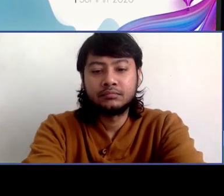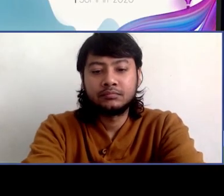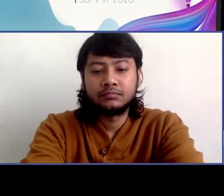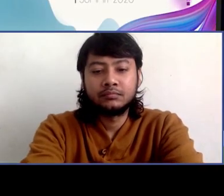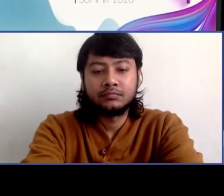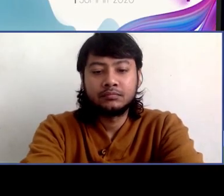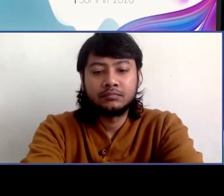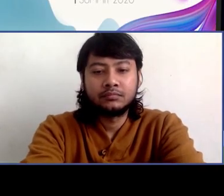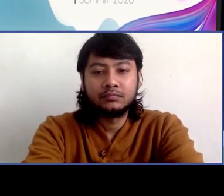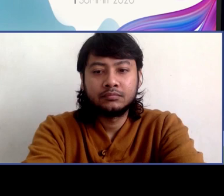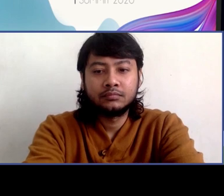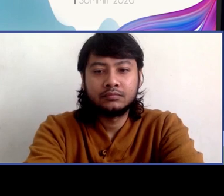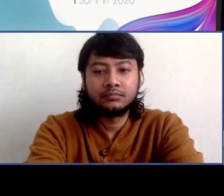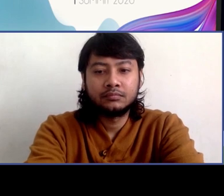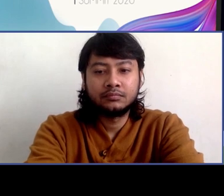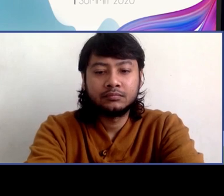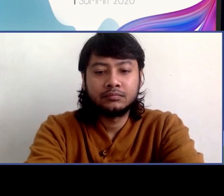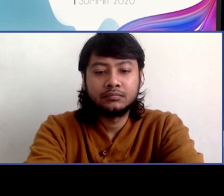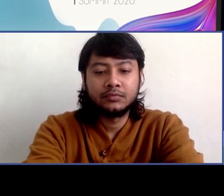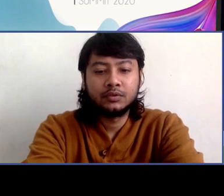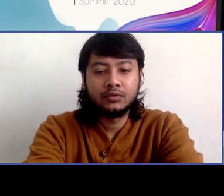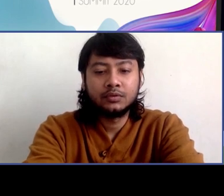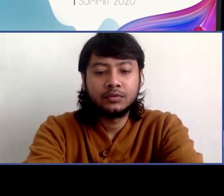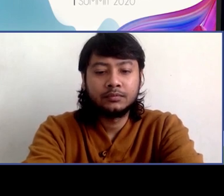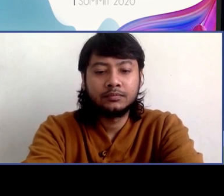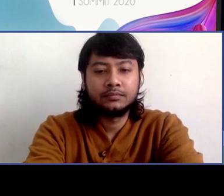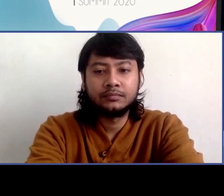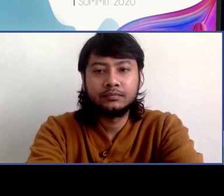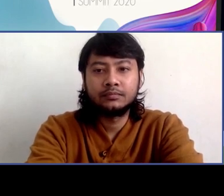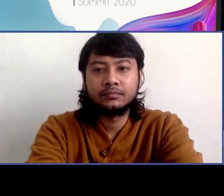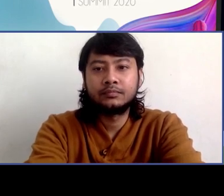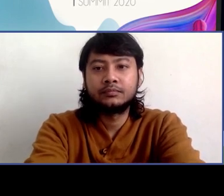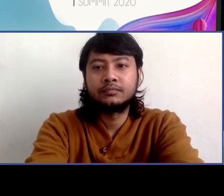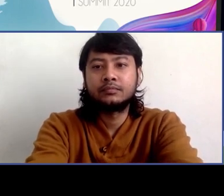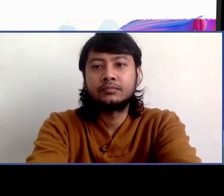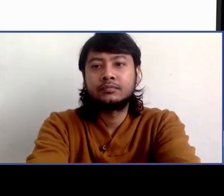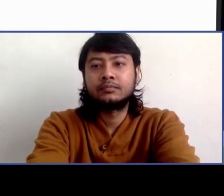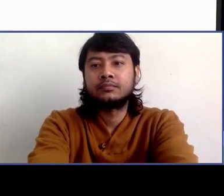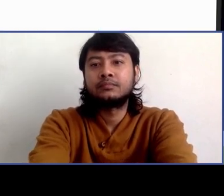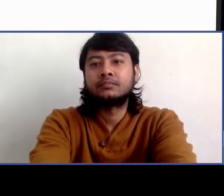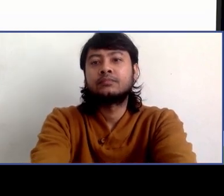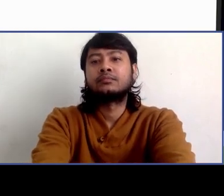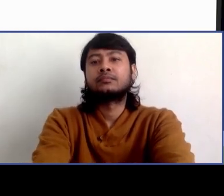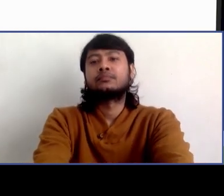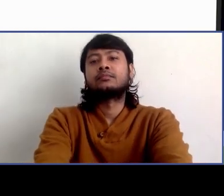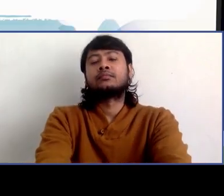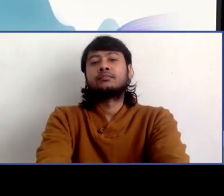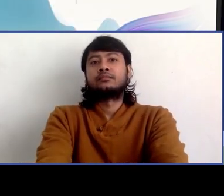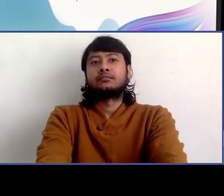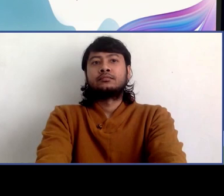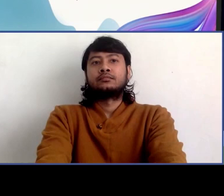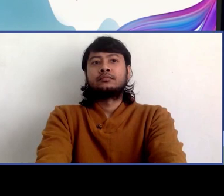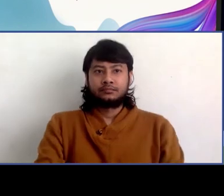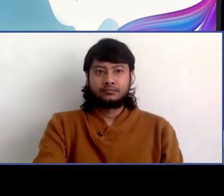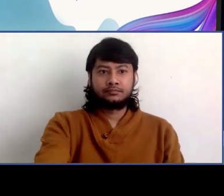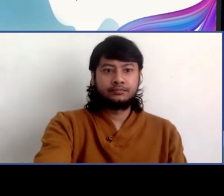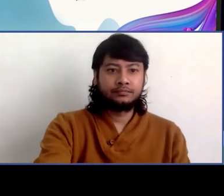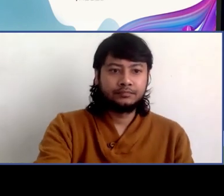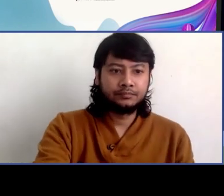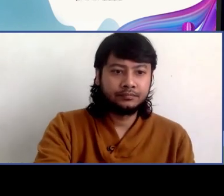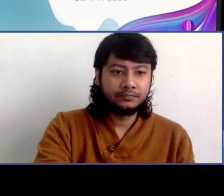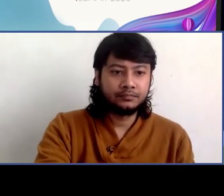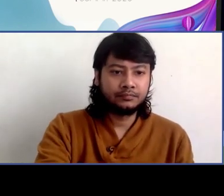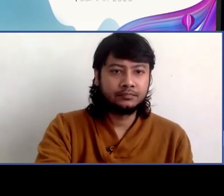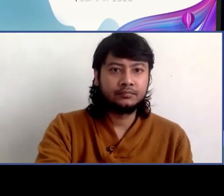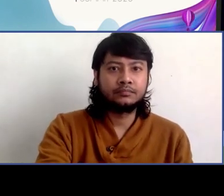these colors of indigo goes back hundreds of years. And there are families which make indigo dyes